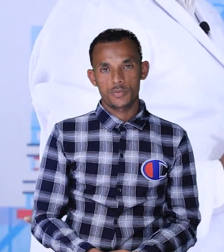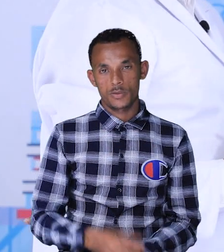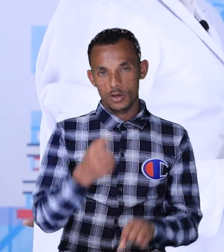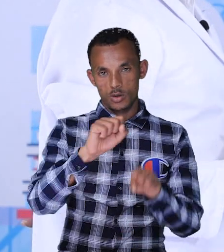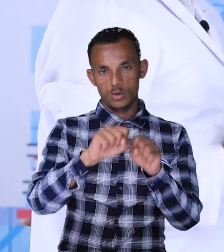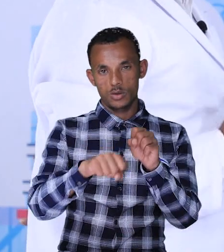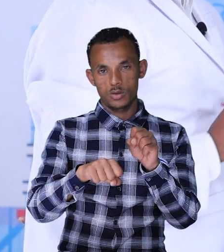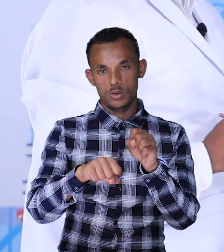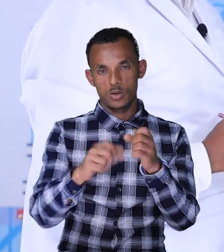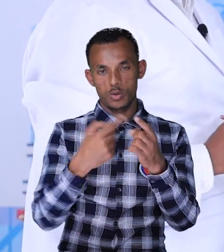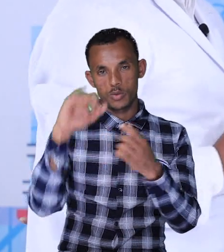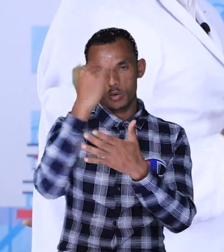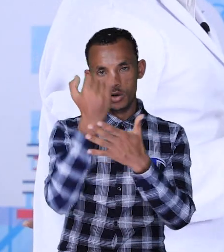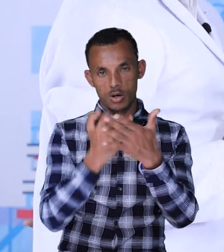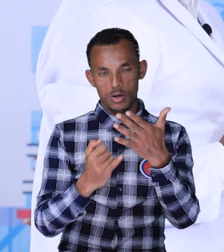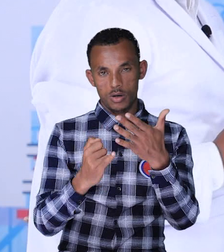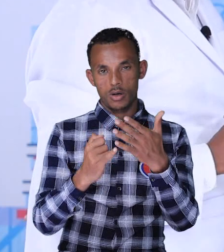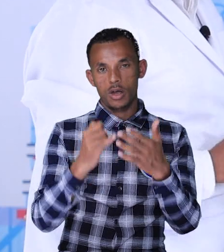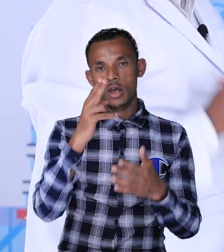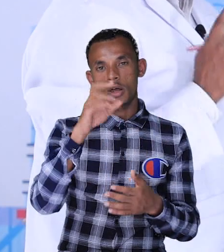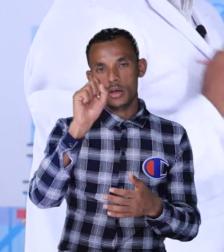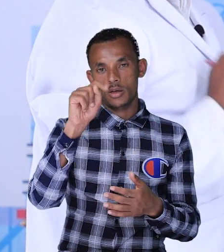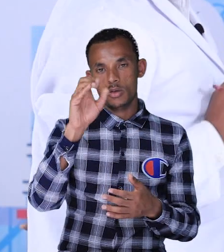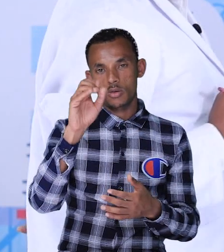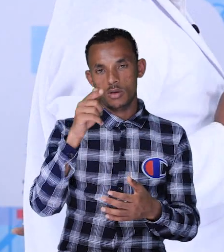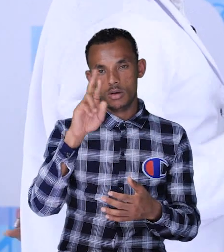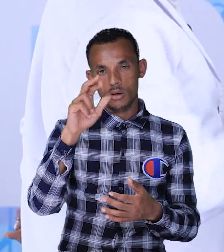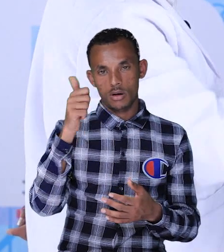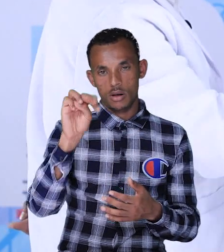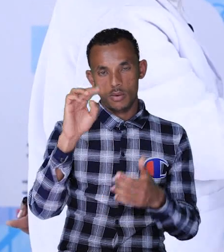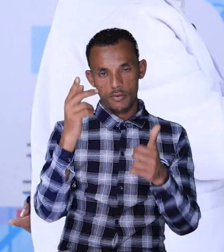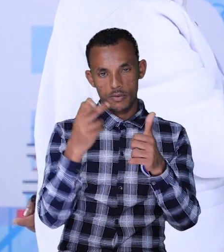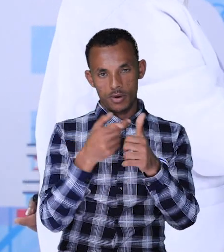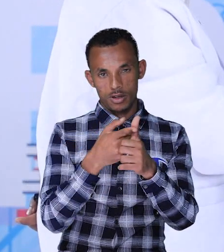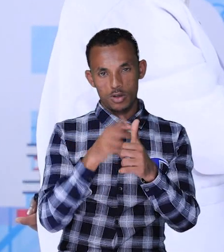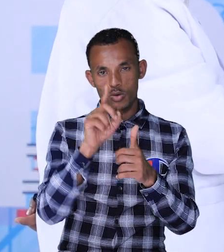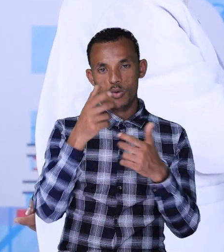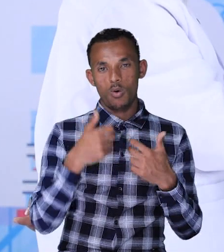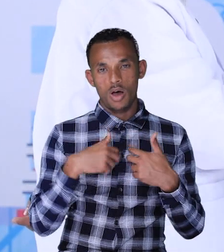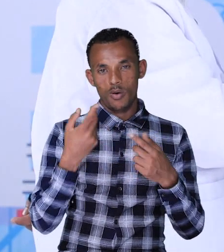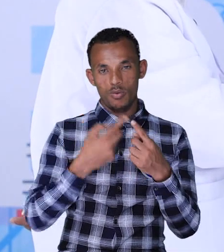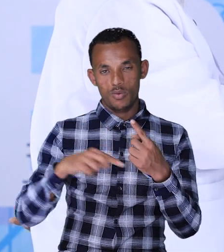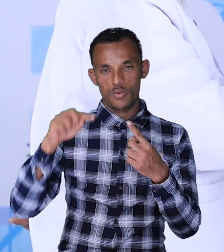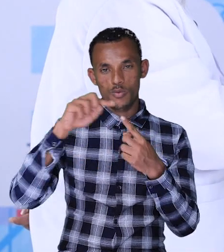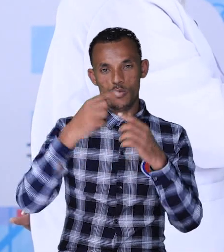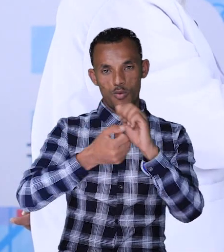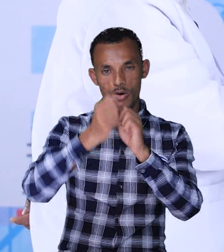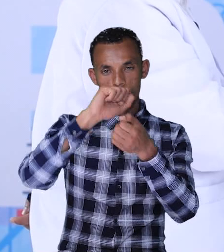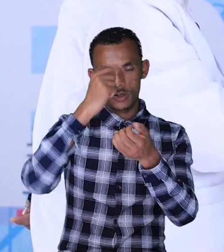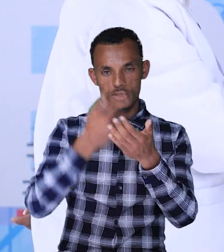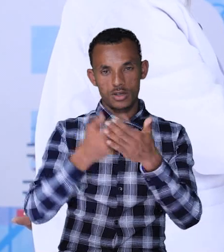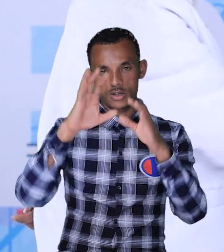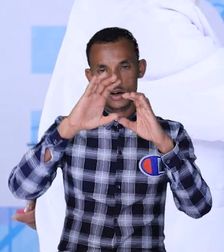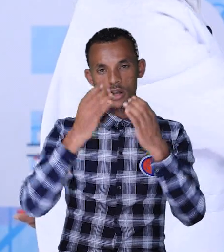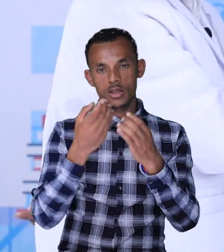So, to draw histogram, first you have to convert these